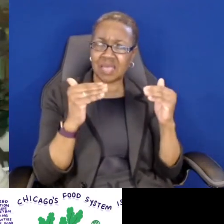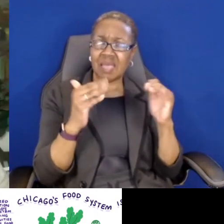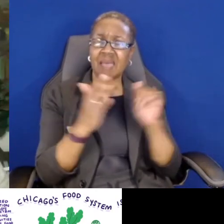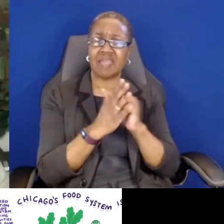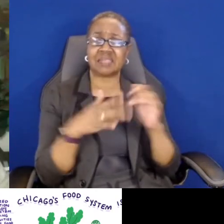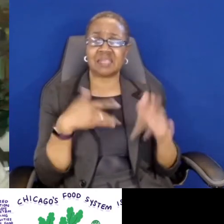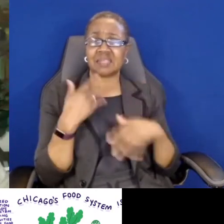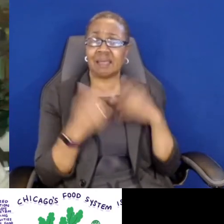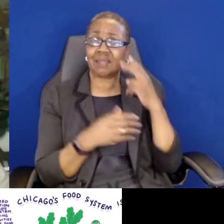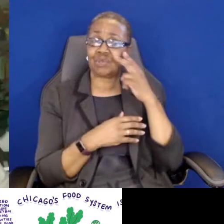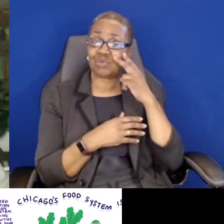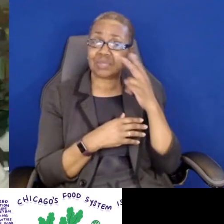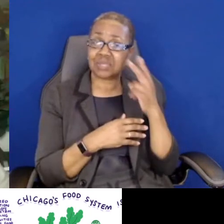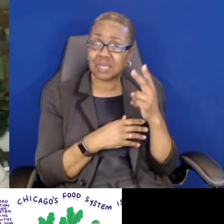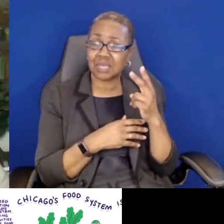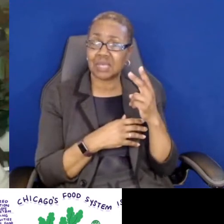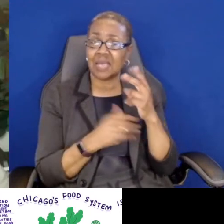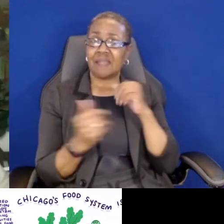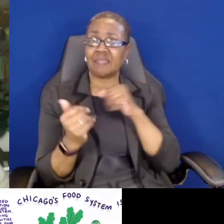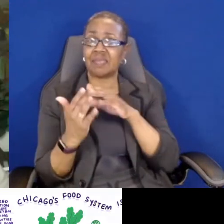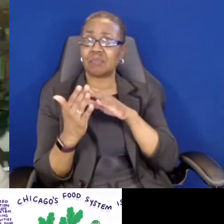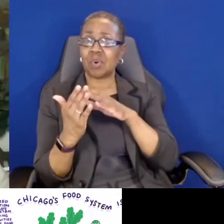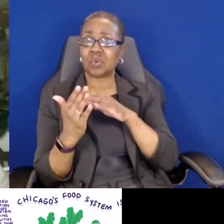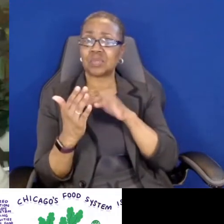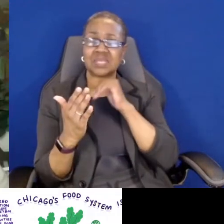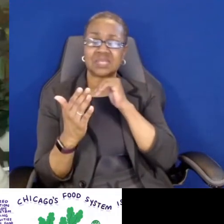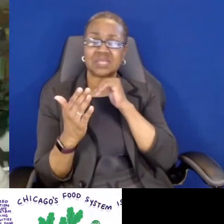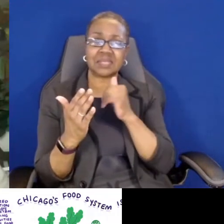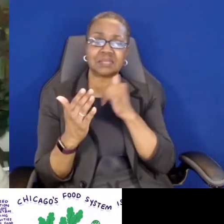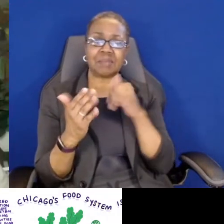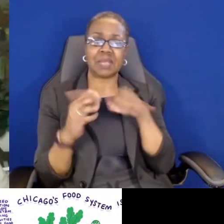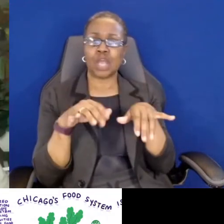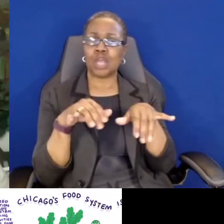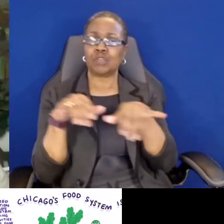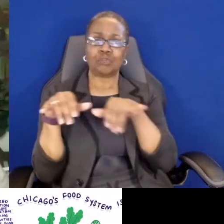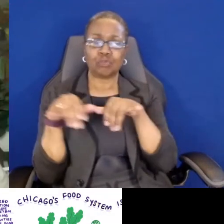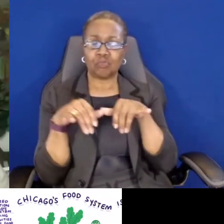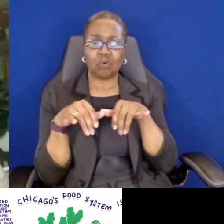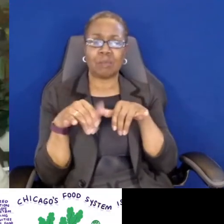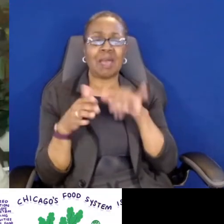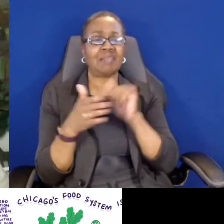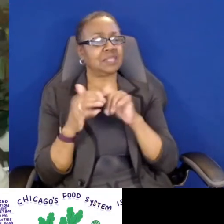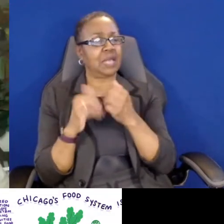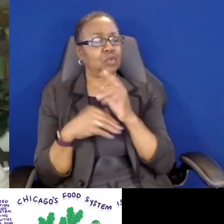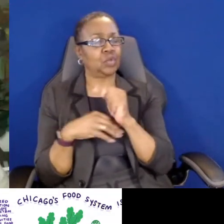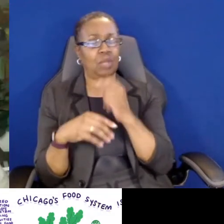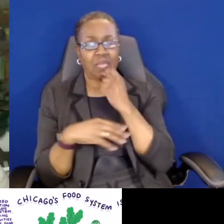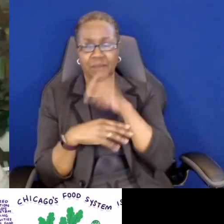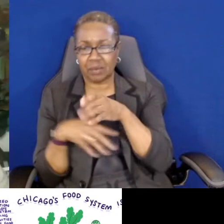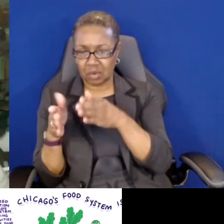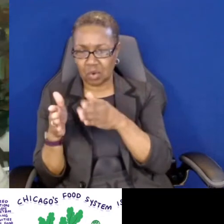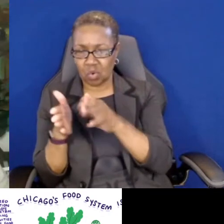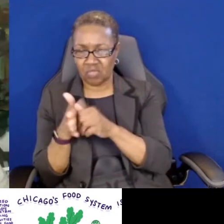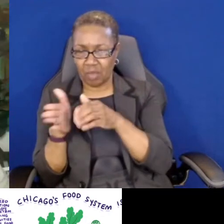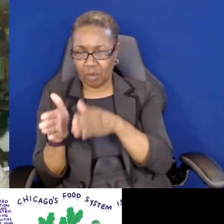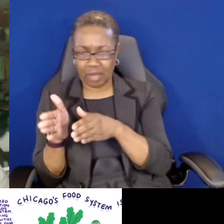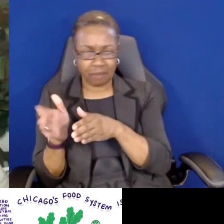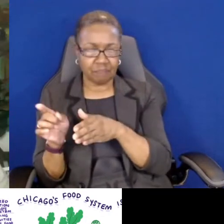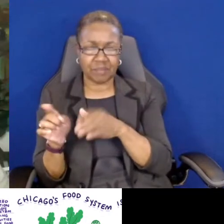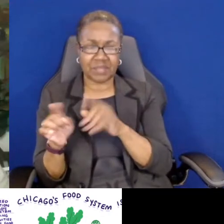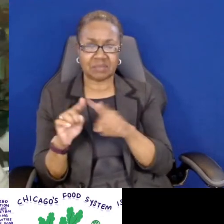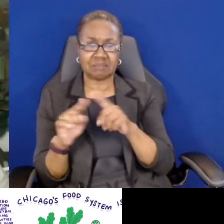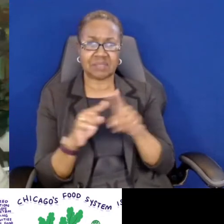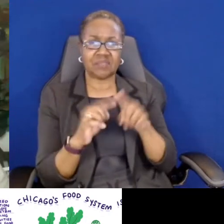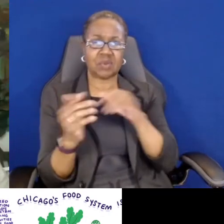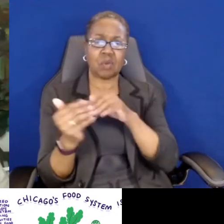see the approach is not just being uniform. Like this is how you do it. If you have to grow like this, there's so many different approaches, and they're